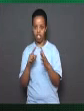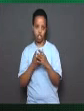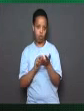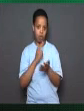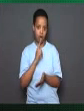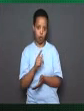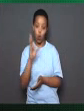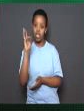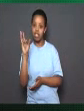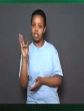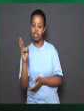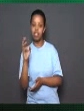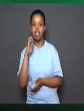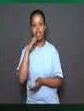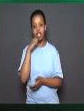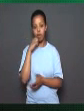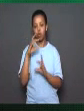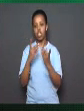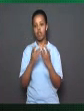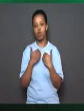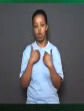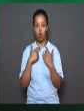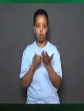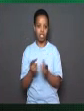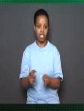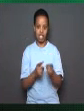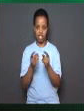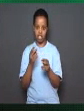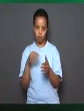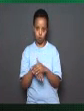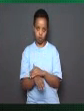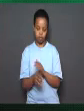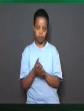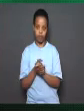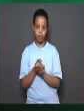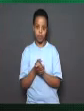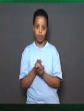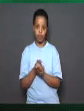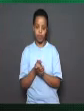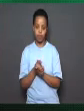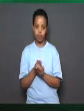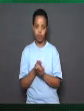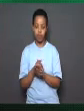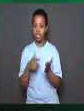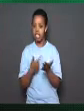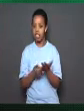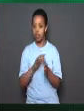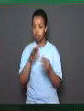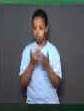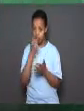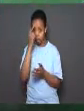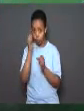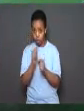6 classes of enzymes in this system of nomenclature. Do you recall them,